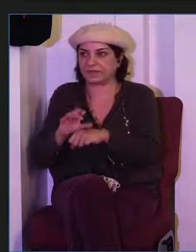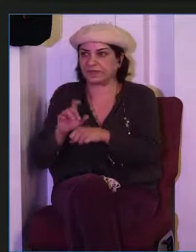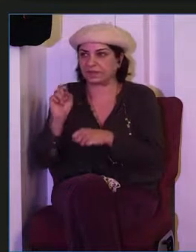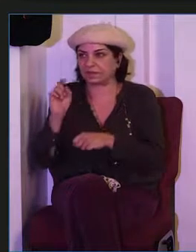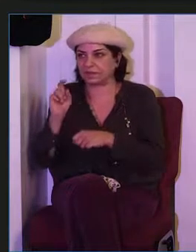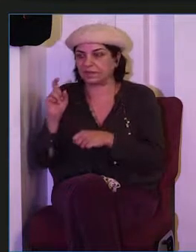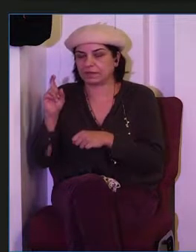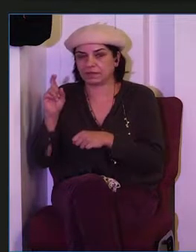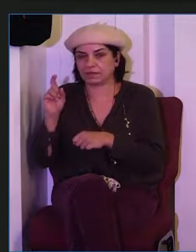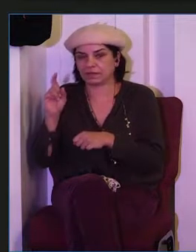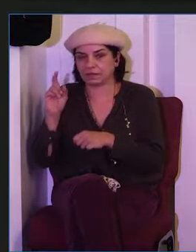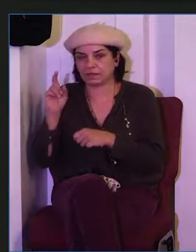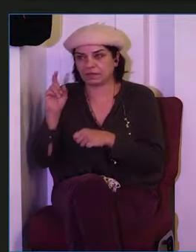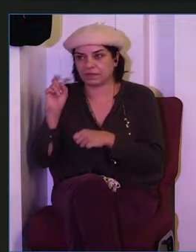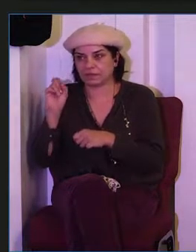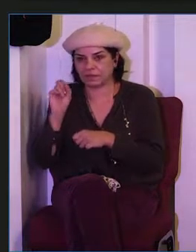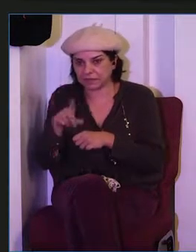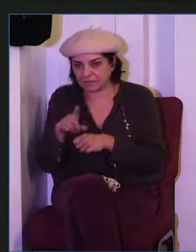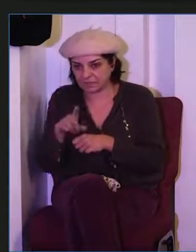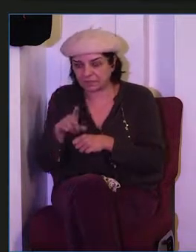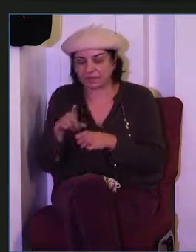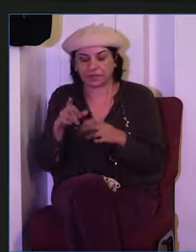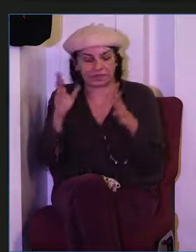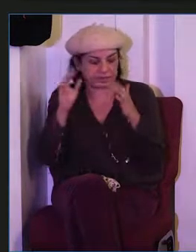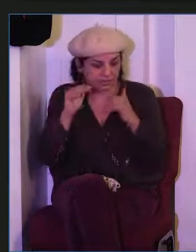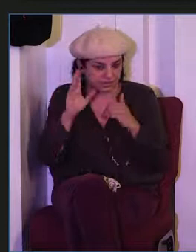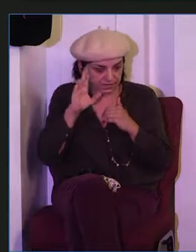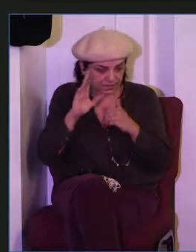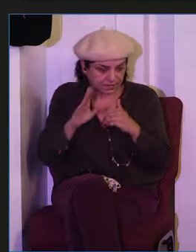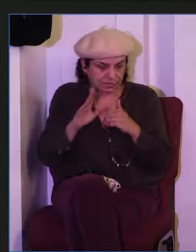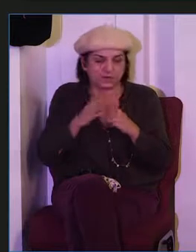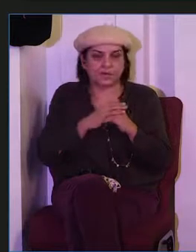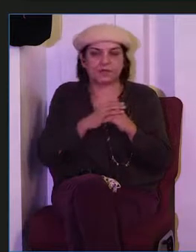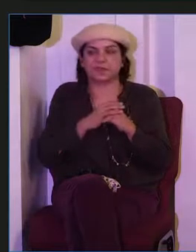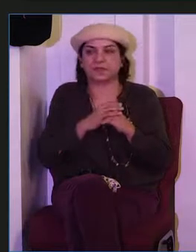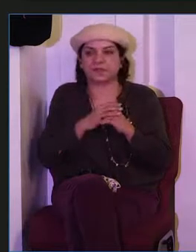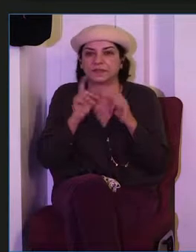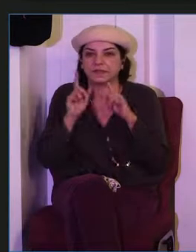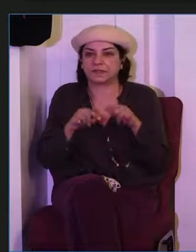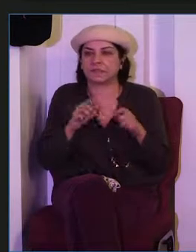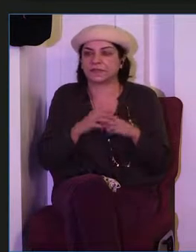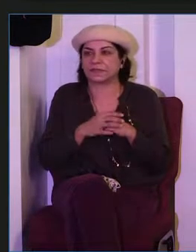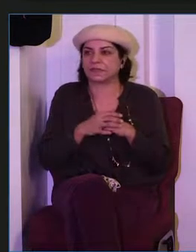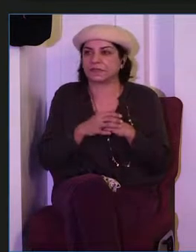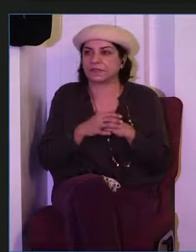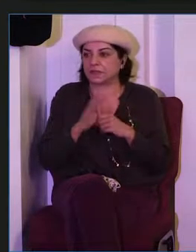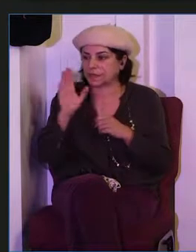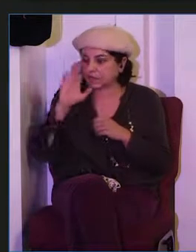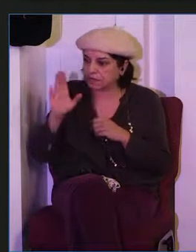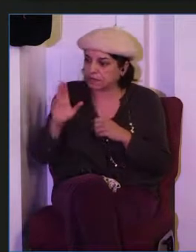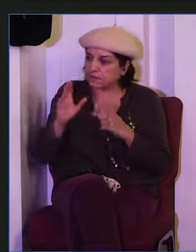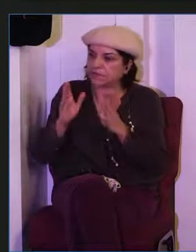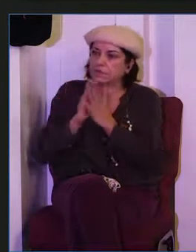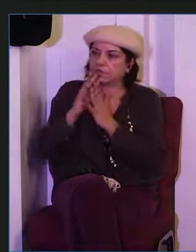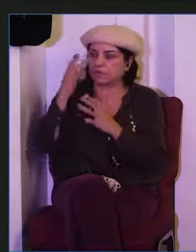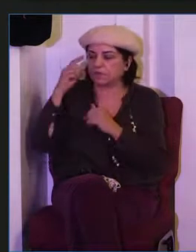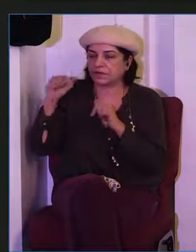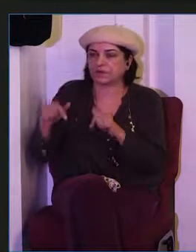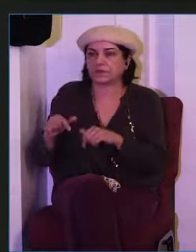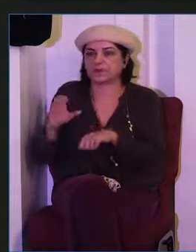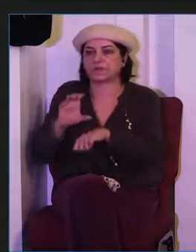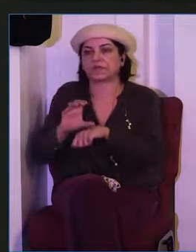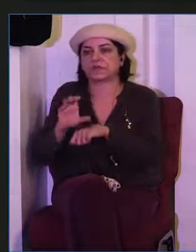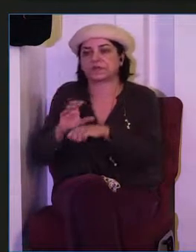will be, I will, hopefully. The first commitment I ask of you is, will you pray for this church, its